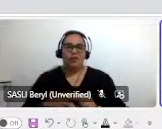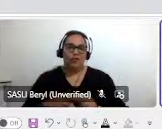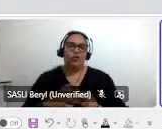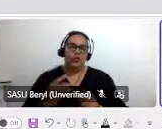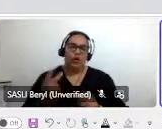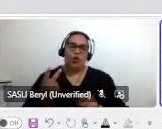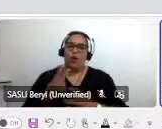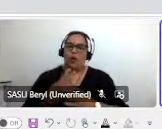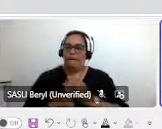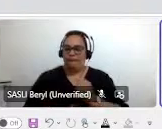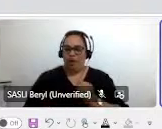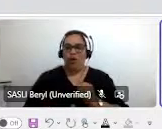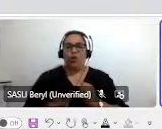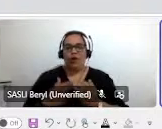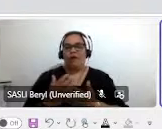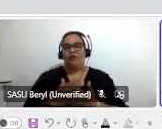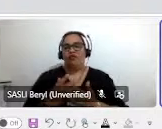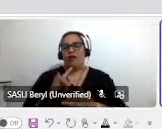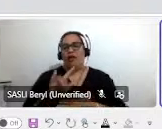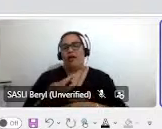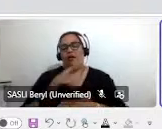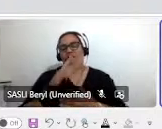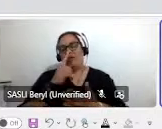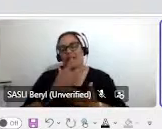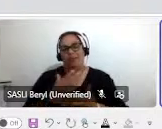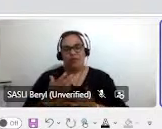we both have a share love of libraries.